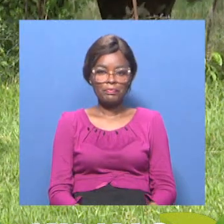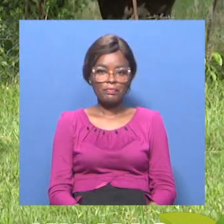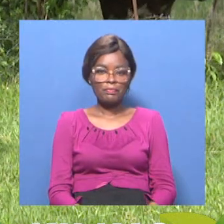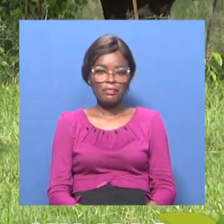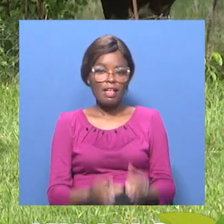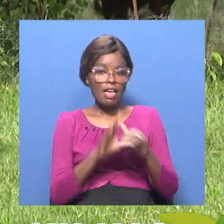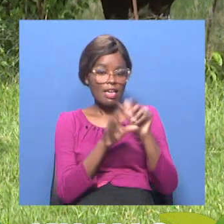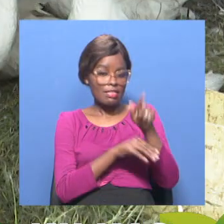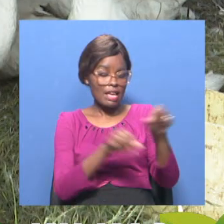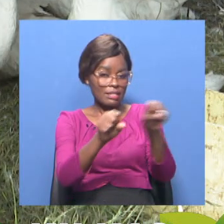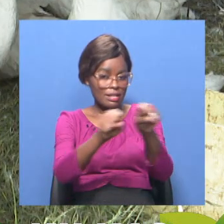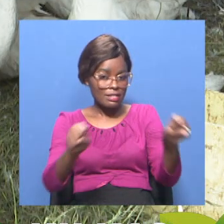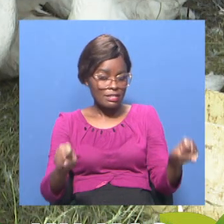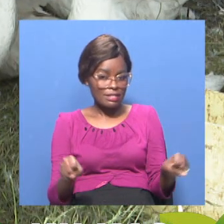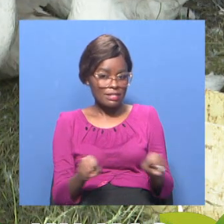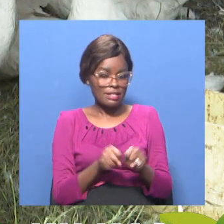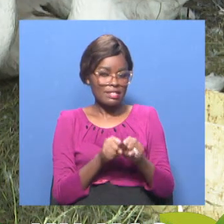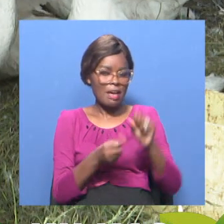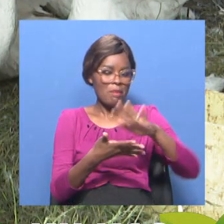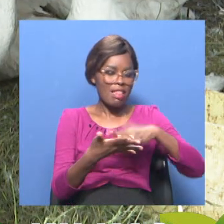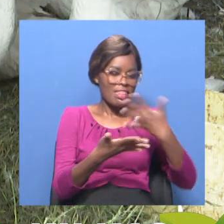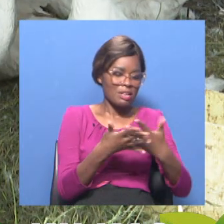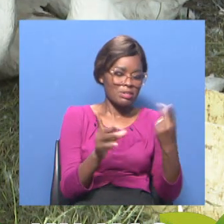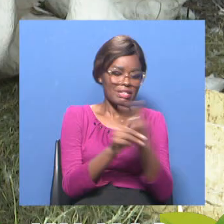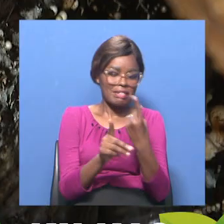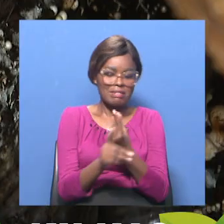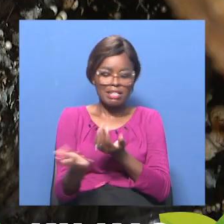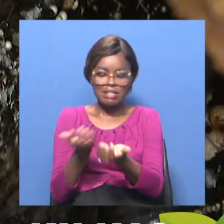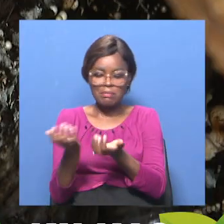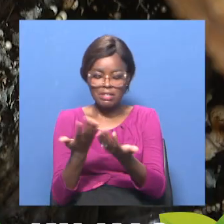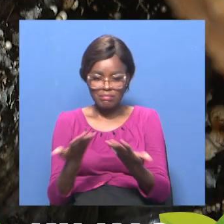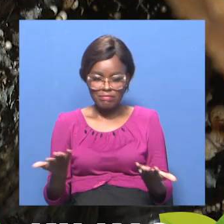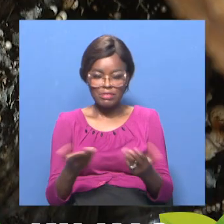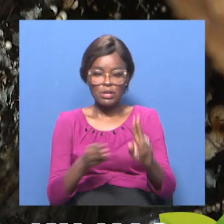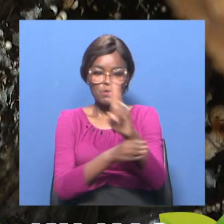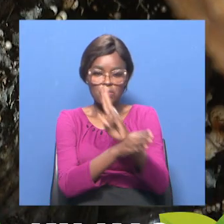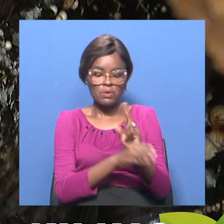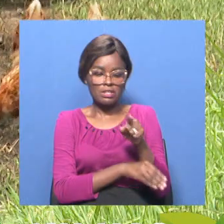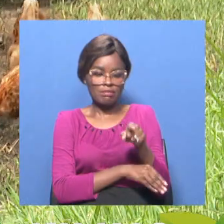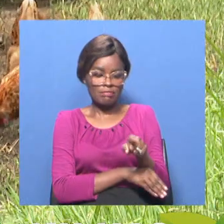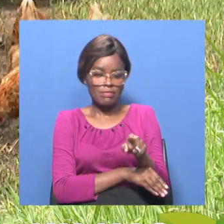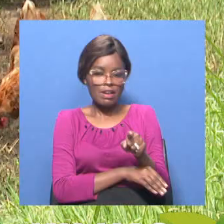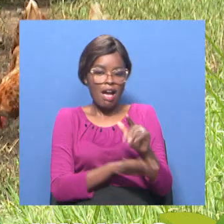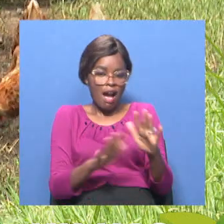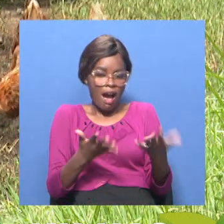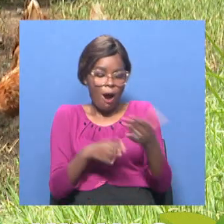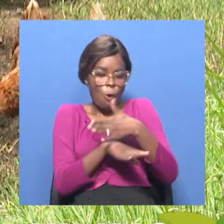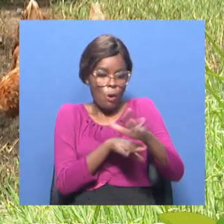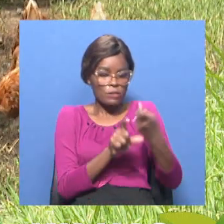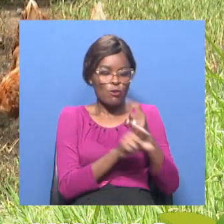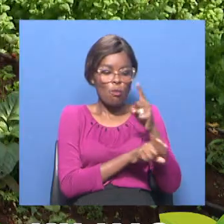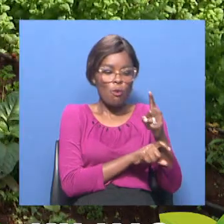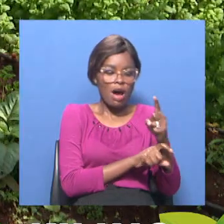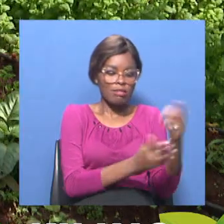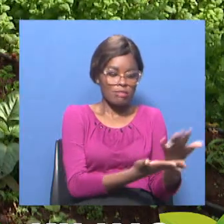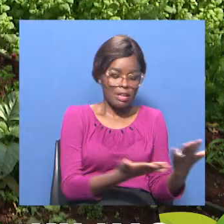In this system, a network of interconnected businesses is employed in such a manner that waste from one